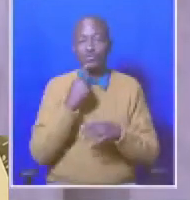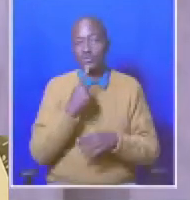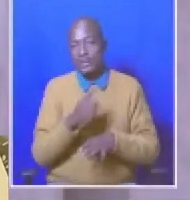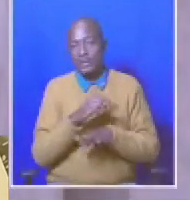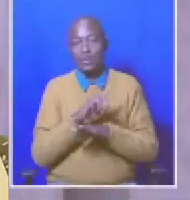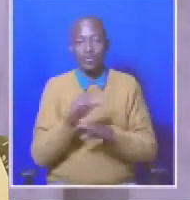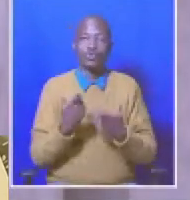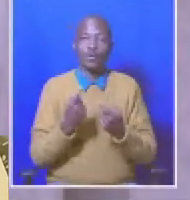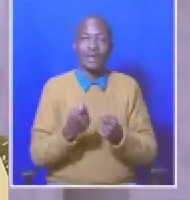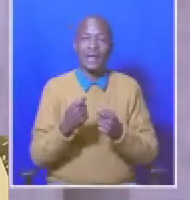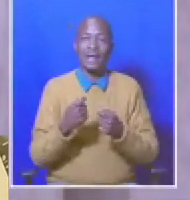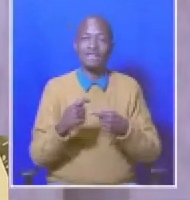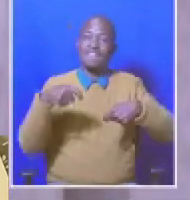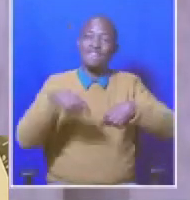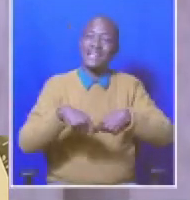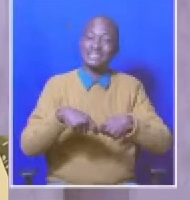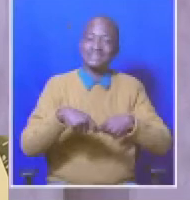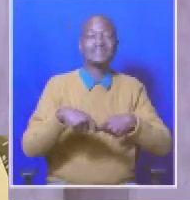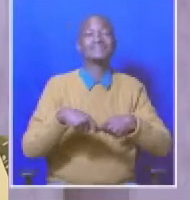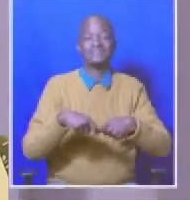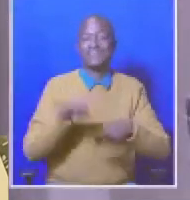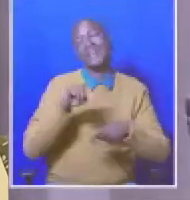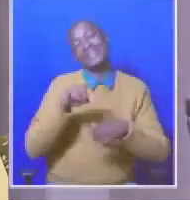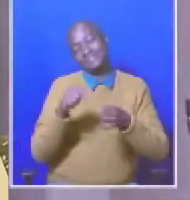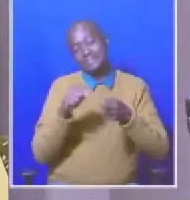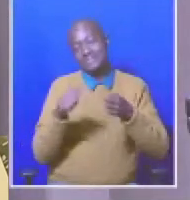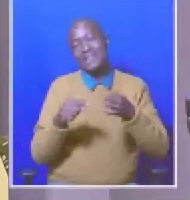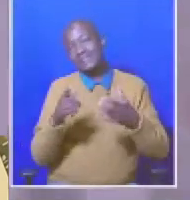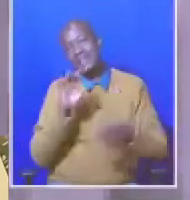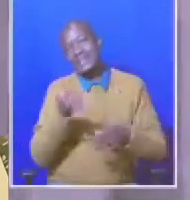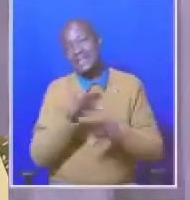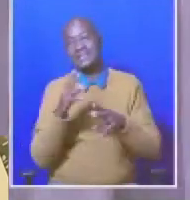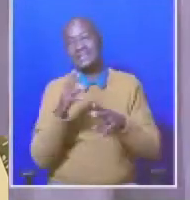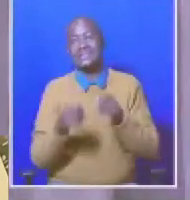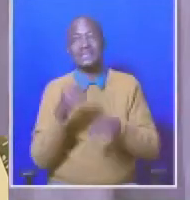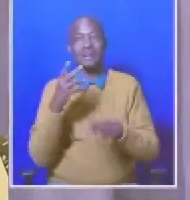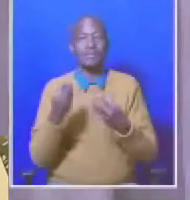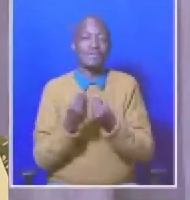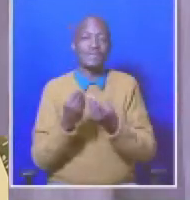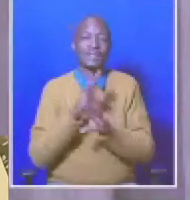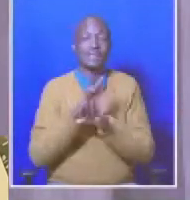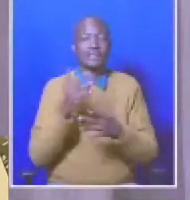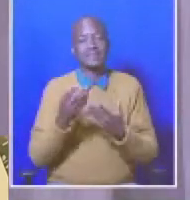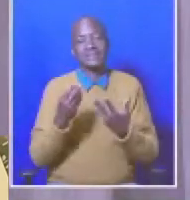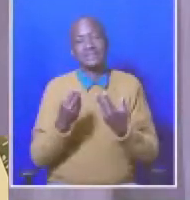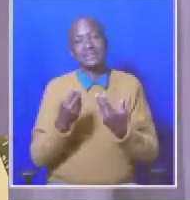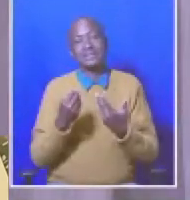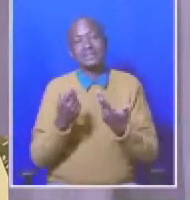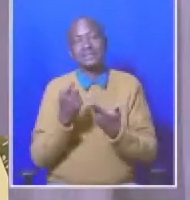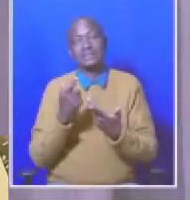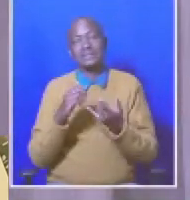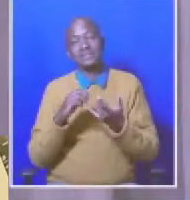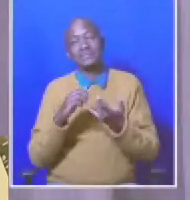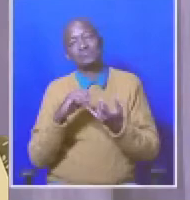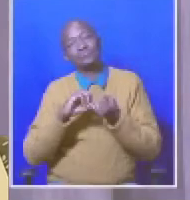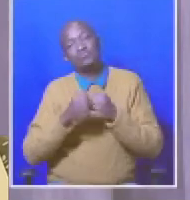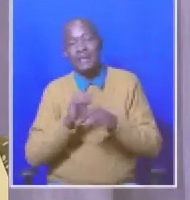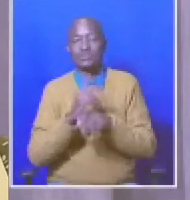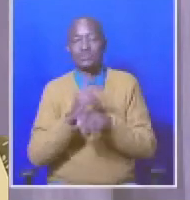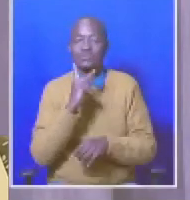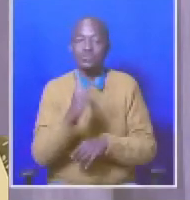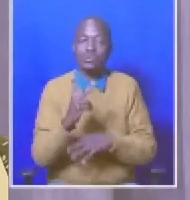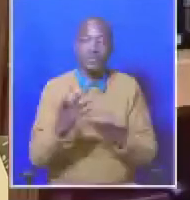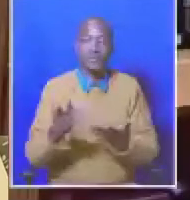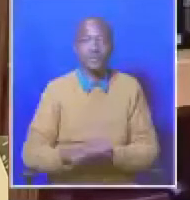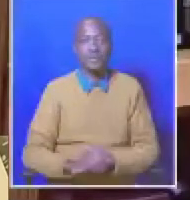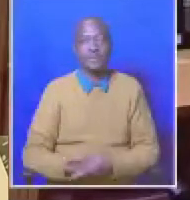funding. So those are some of the initiatives, Honorable Chairperson, that we are looking at.